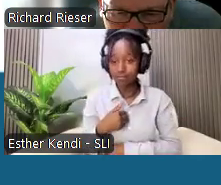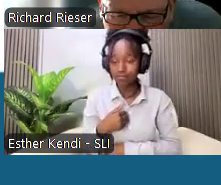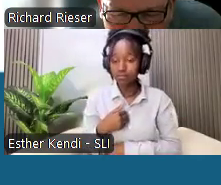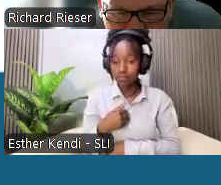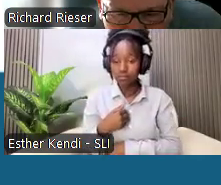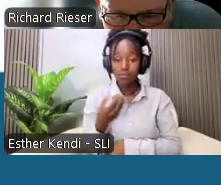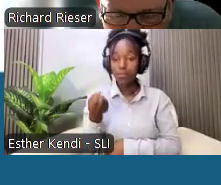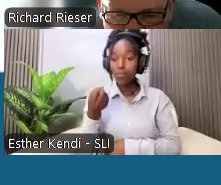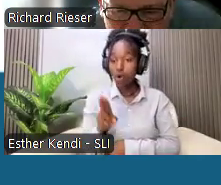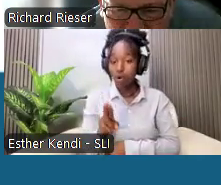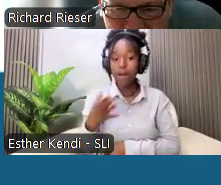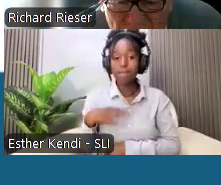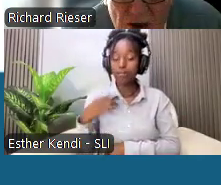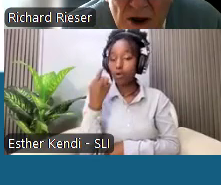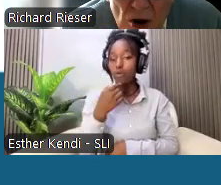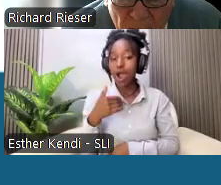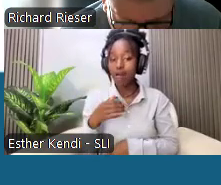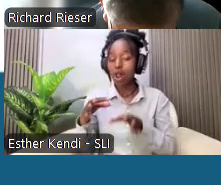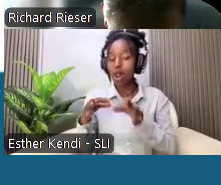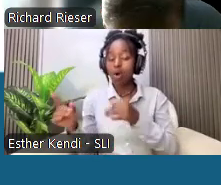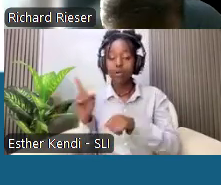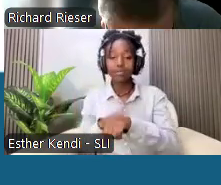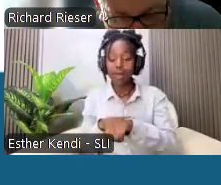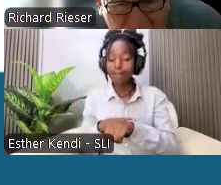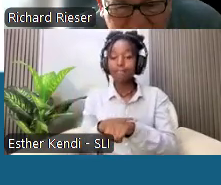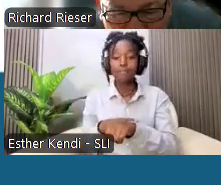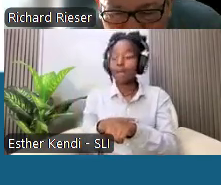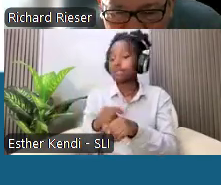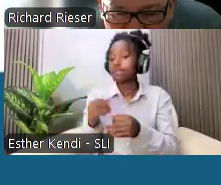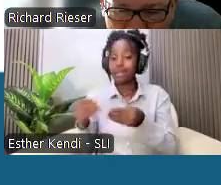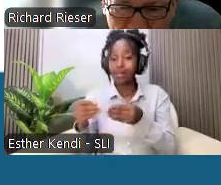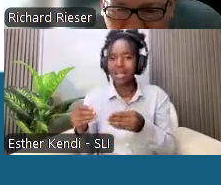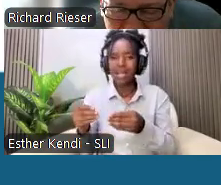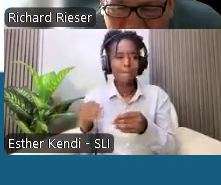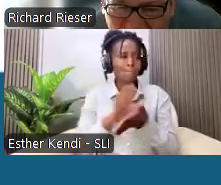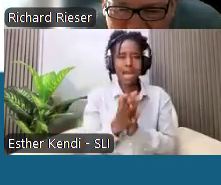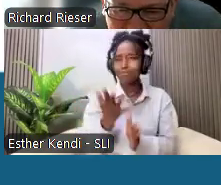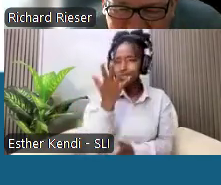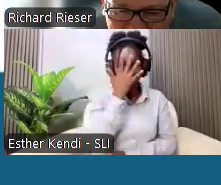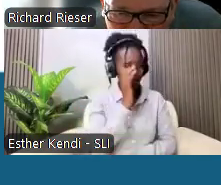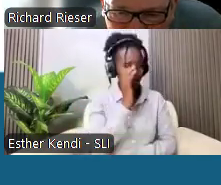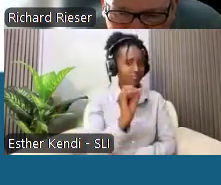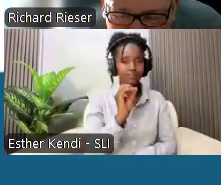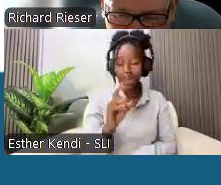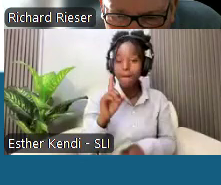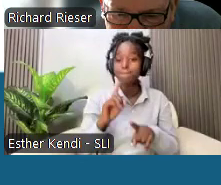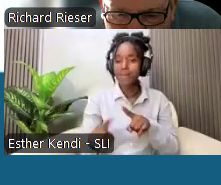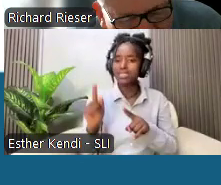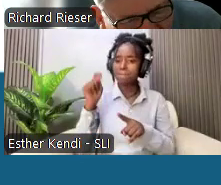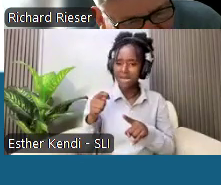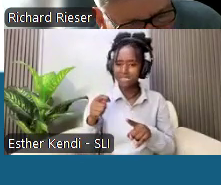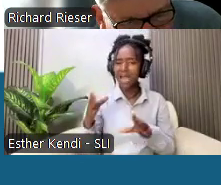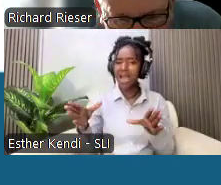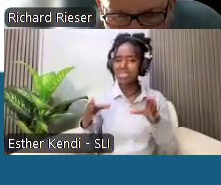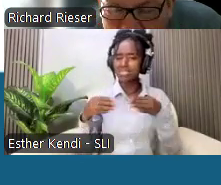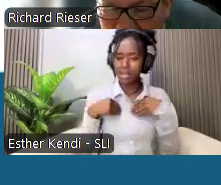whether they're hidden or not, to not be shy, as Gorret said, but to claim their space in society and